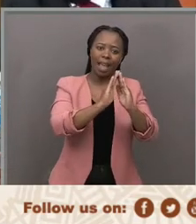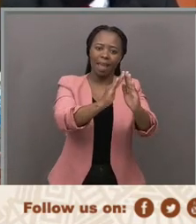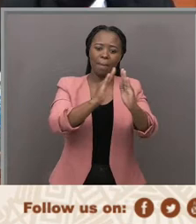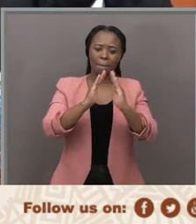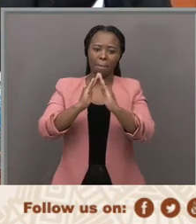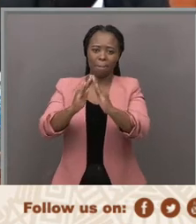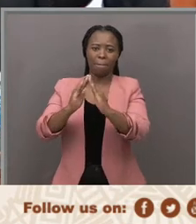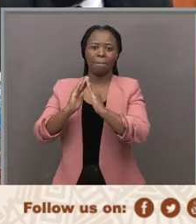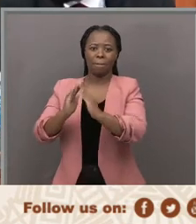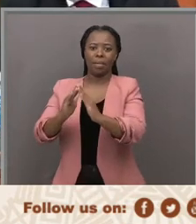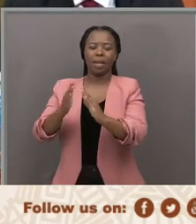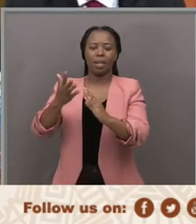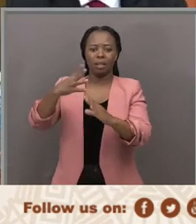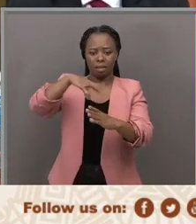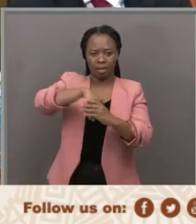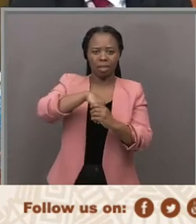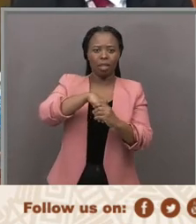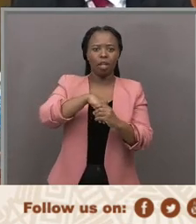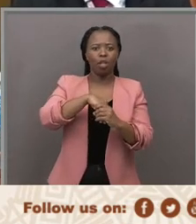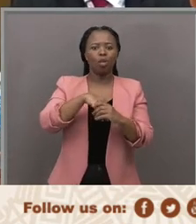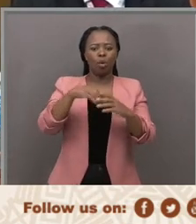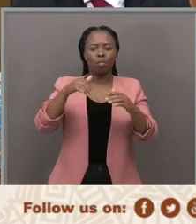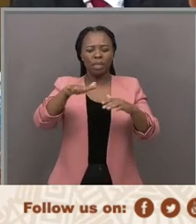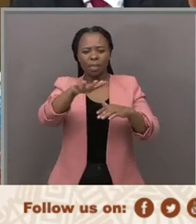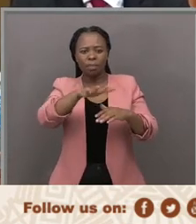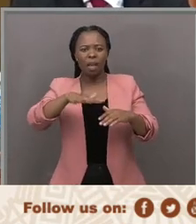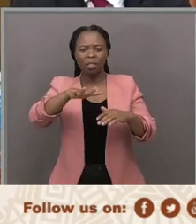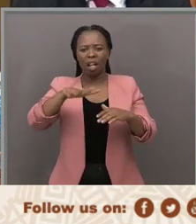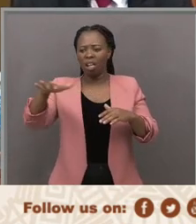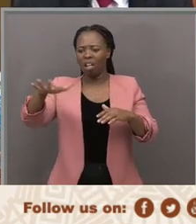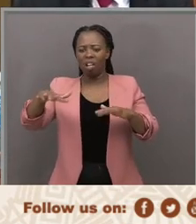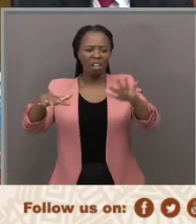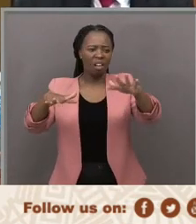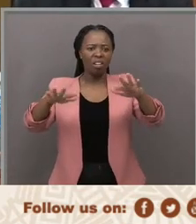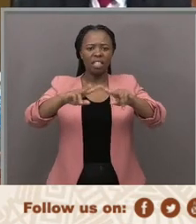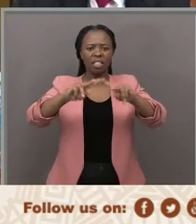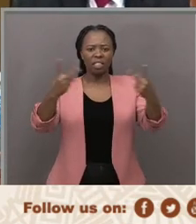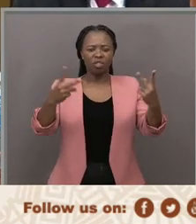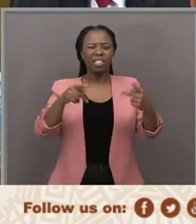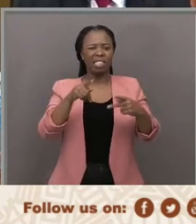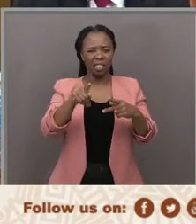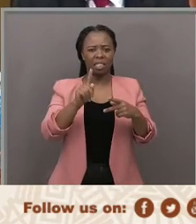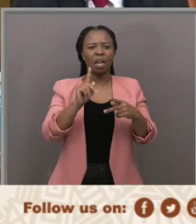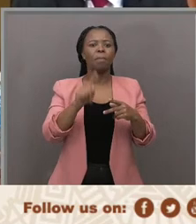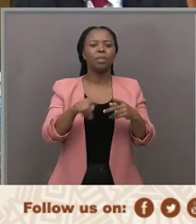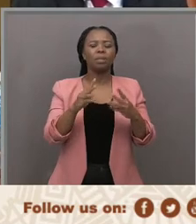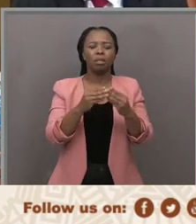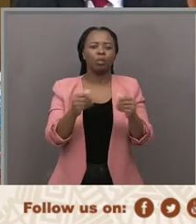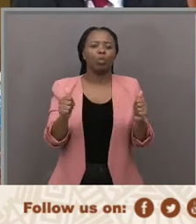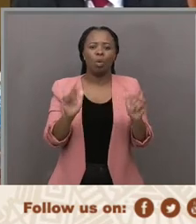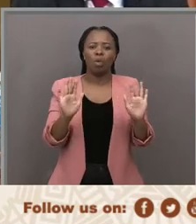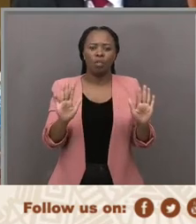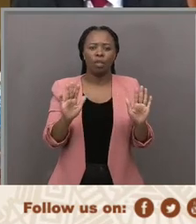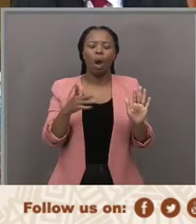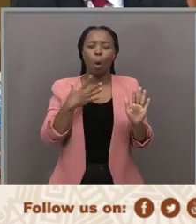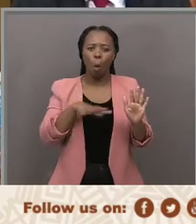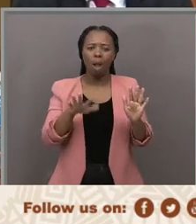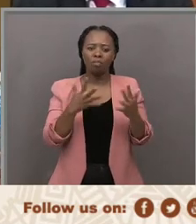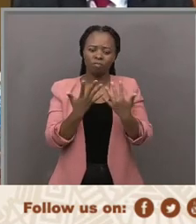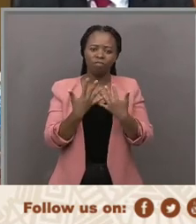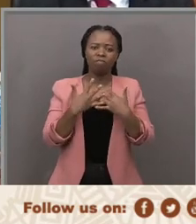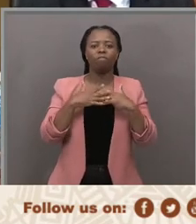injustice must be reversed and confronted with a radical counter-narrative of inclusive, sustainable,